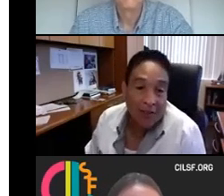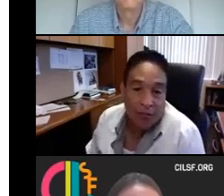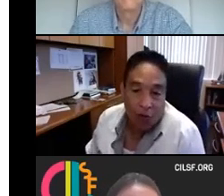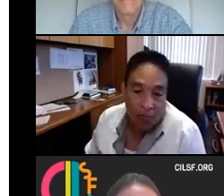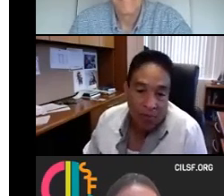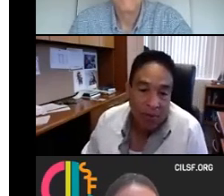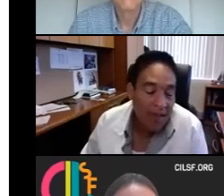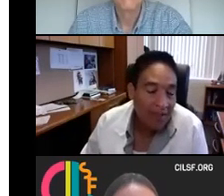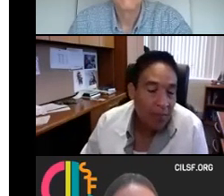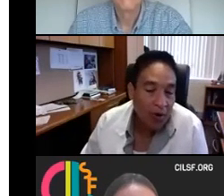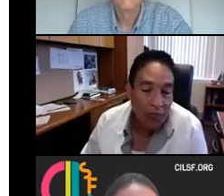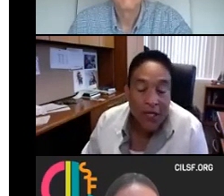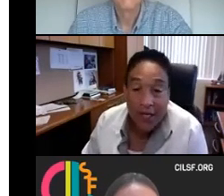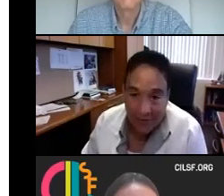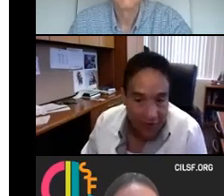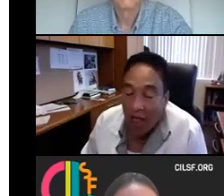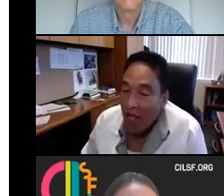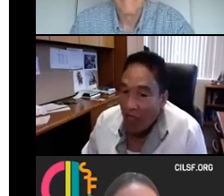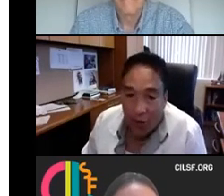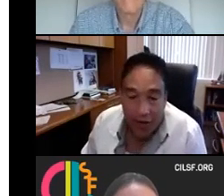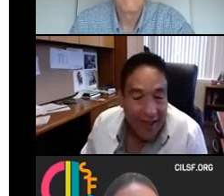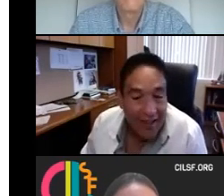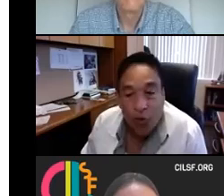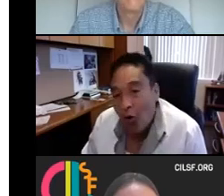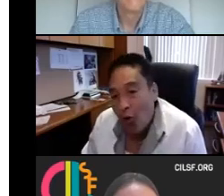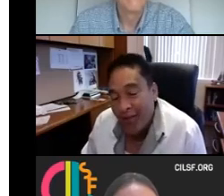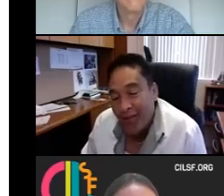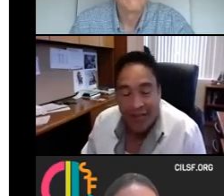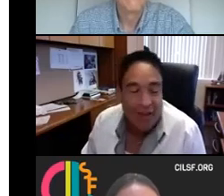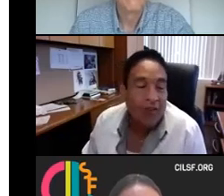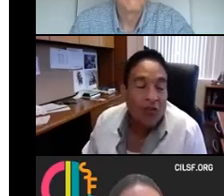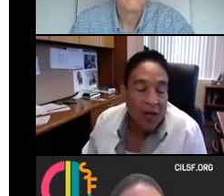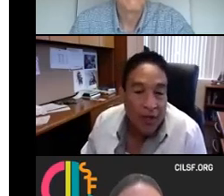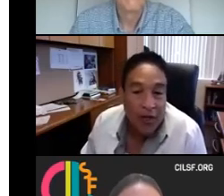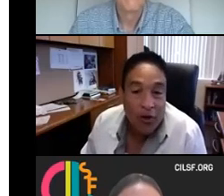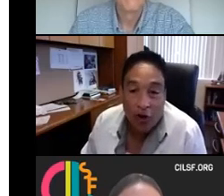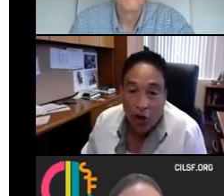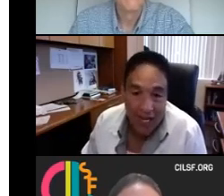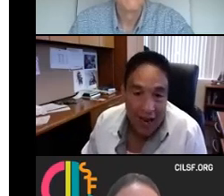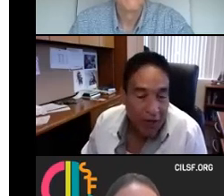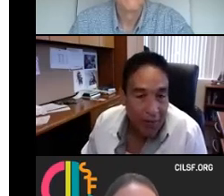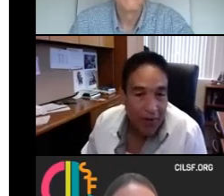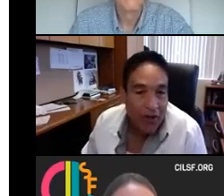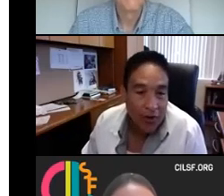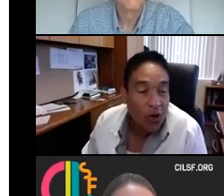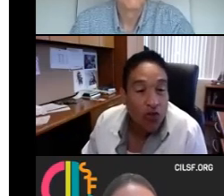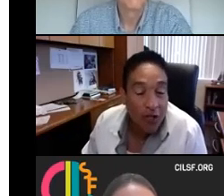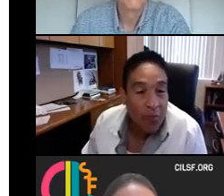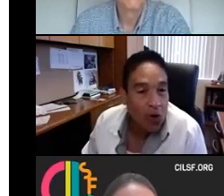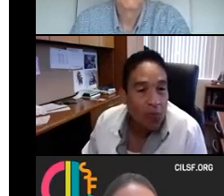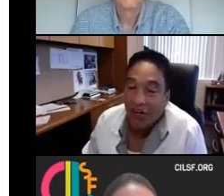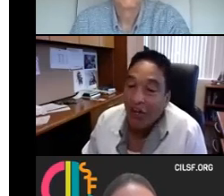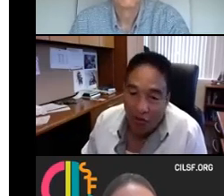to disinform people. And that's the part that really gets us. They know exactly who the audience is. I've seen so many videos targeting African Americans, very